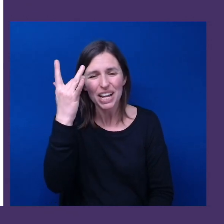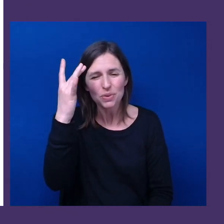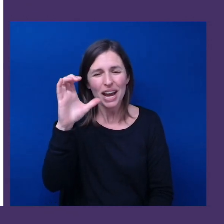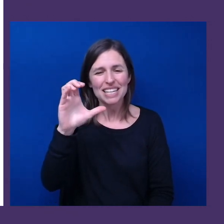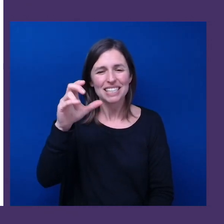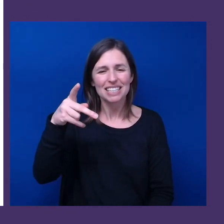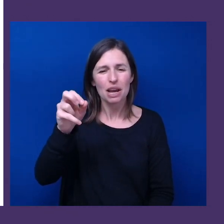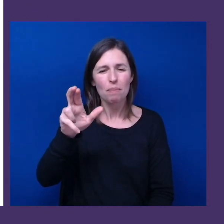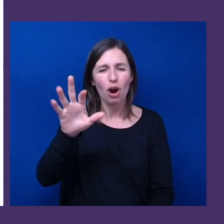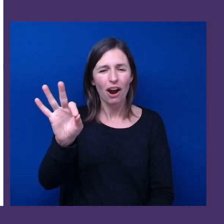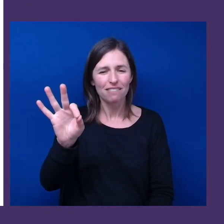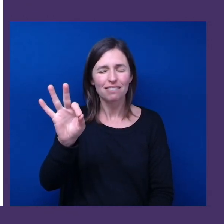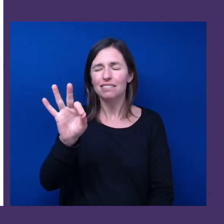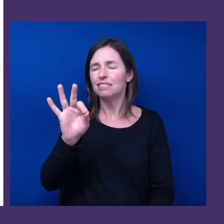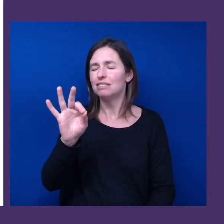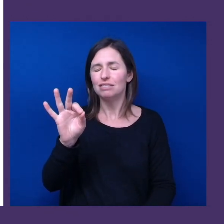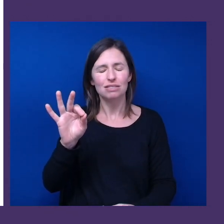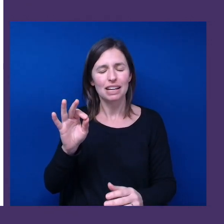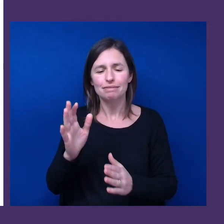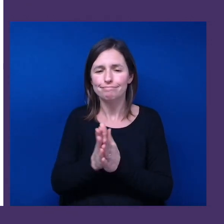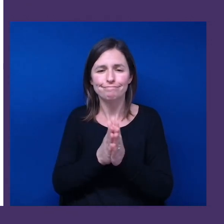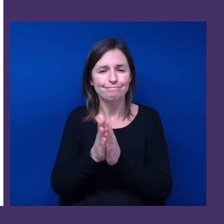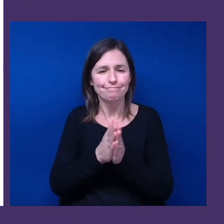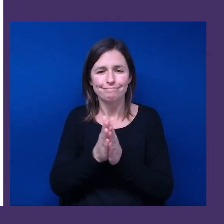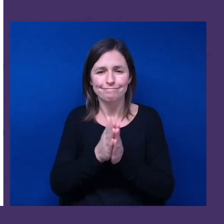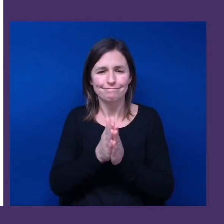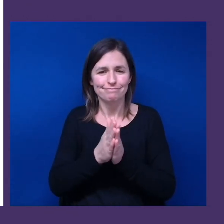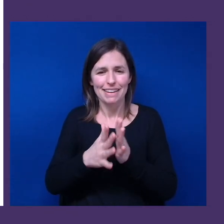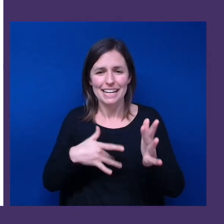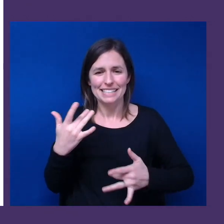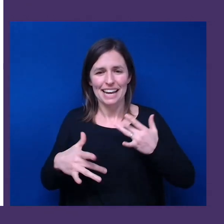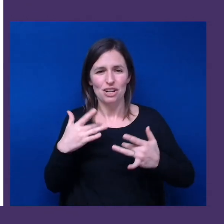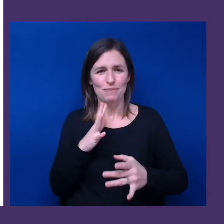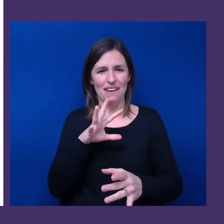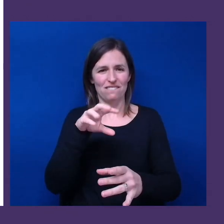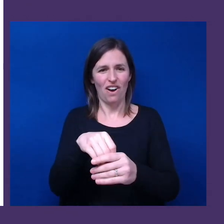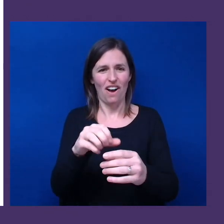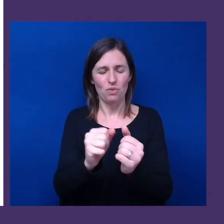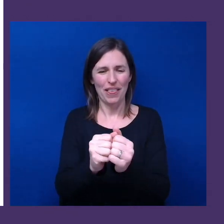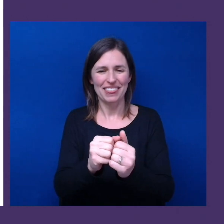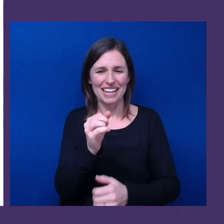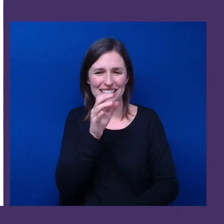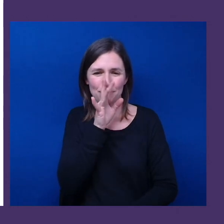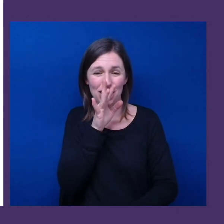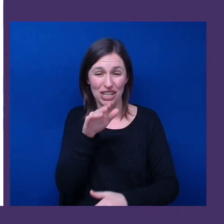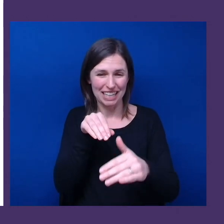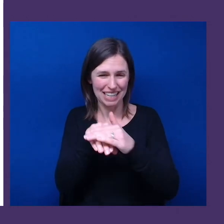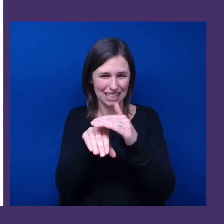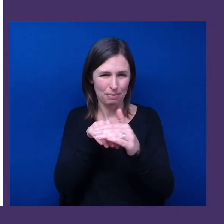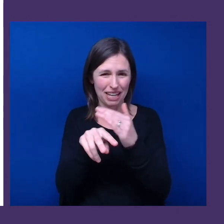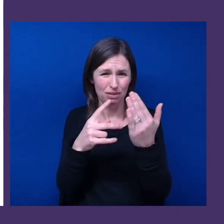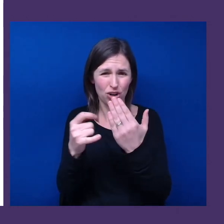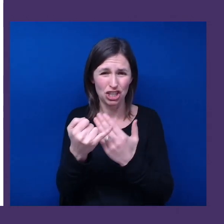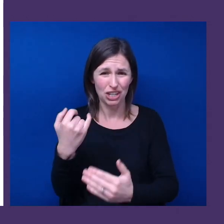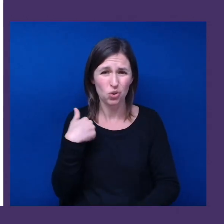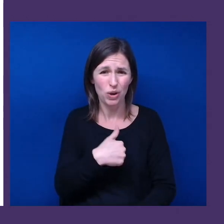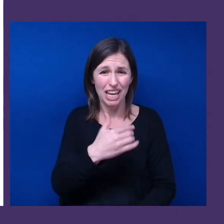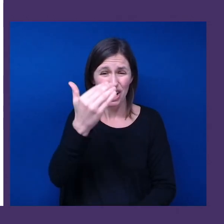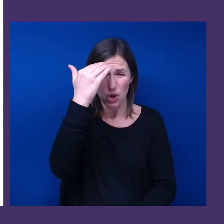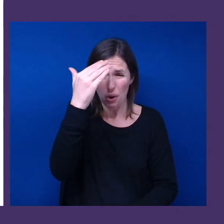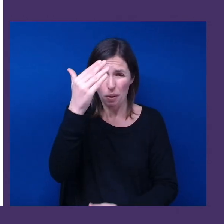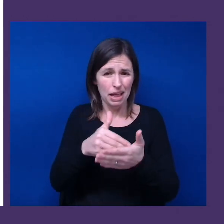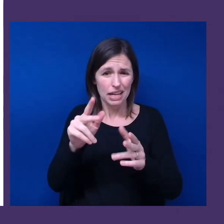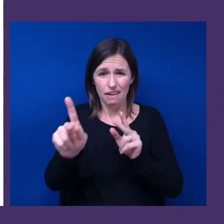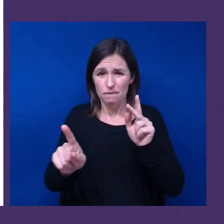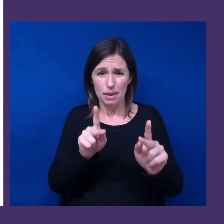to help with and help recruit for the Speech Accessibility Project on behalf of the millions of people whose speech is affected by their cerebral palsy.